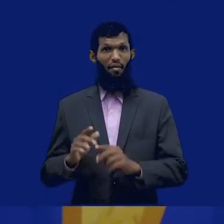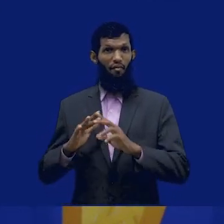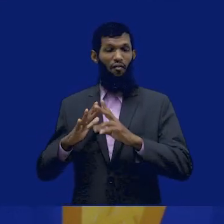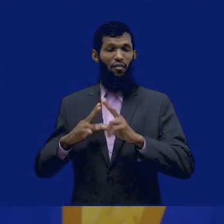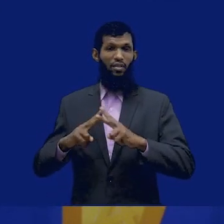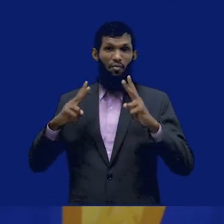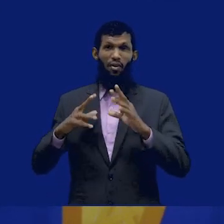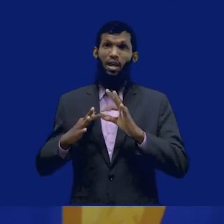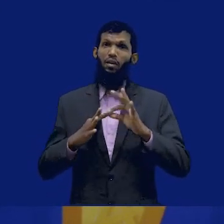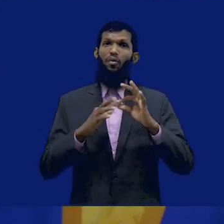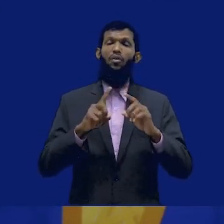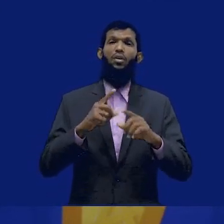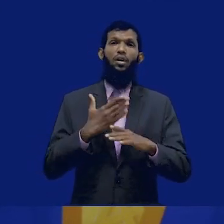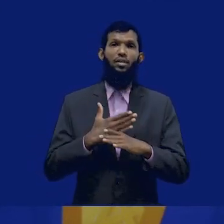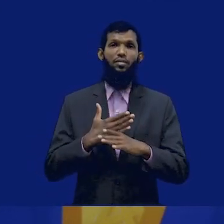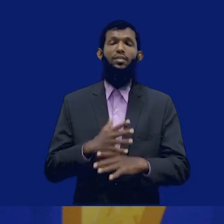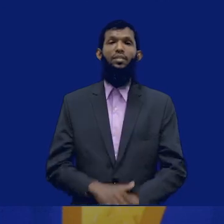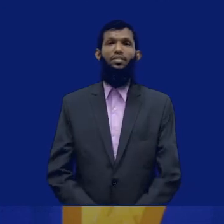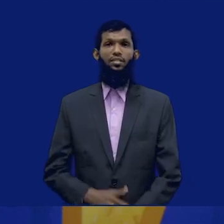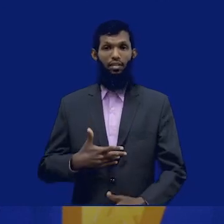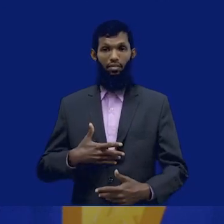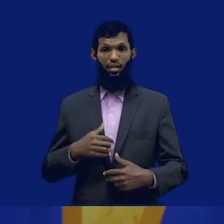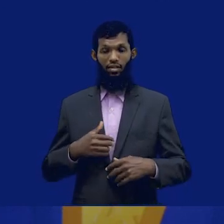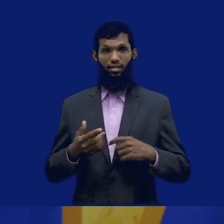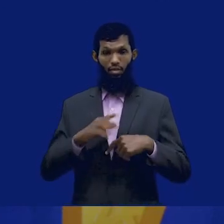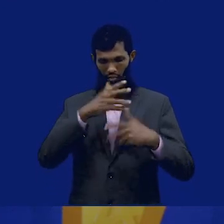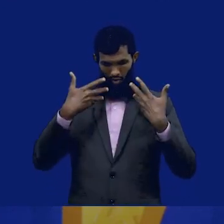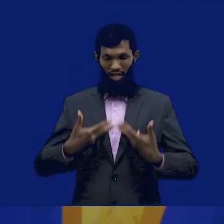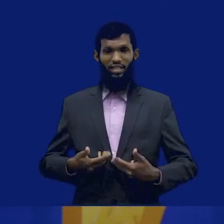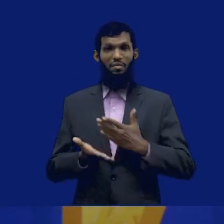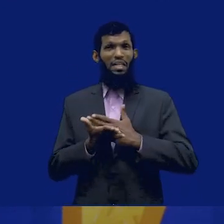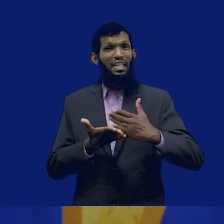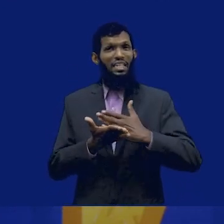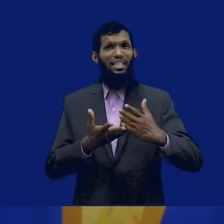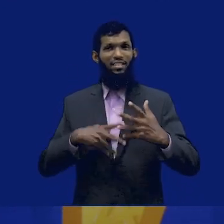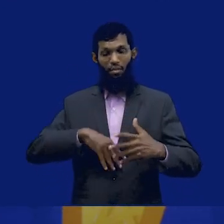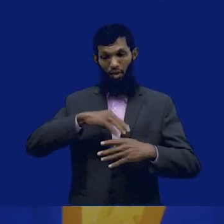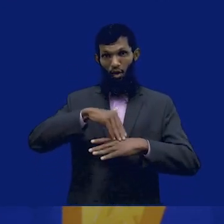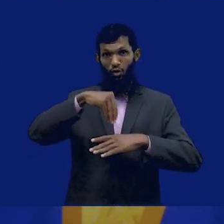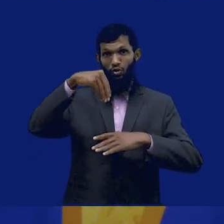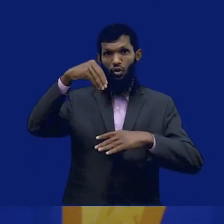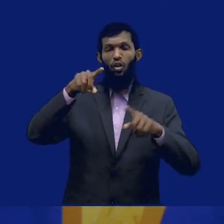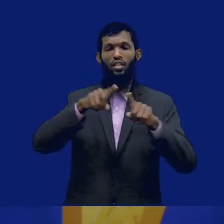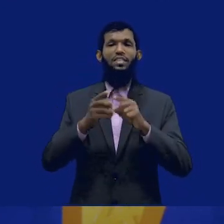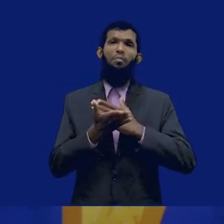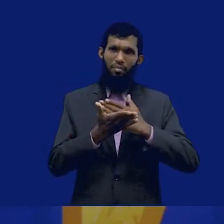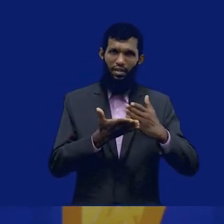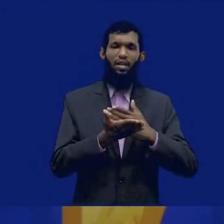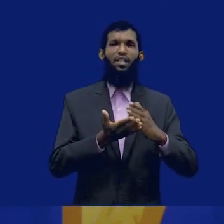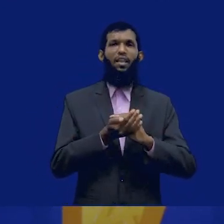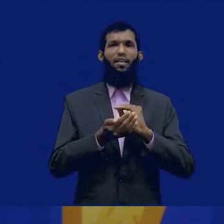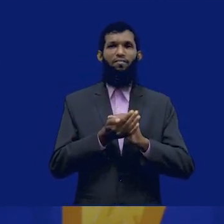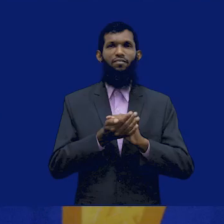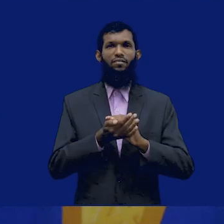we all know, the purification of nafs, the purification of the soul. Allah subhanahu wa ta'ala has